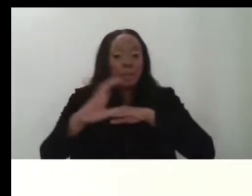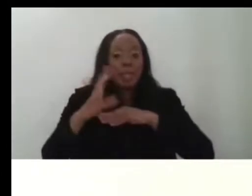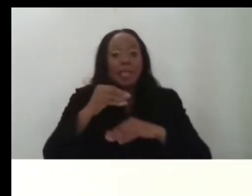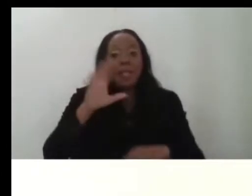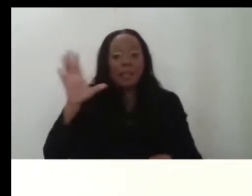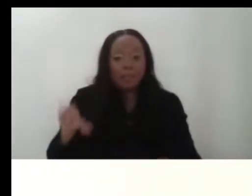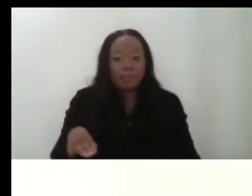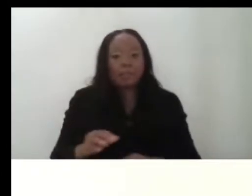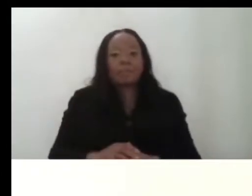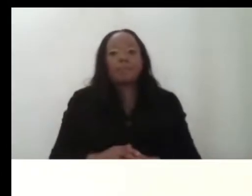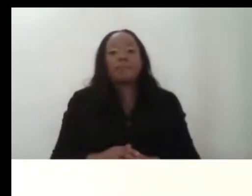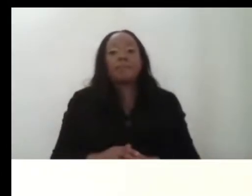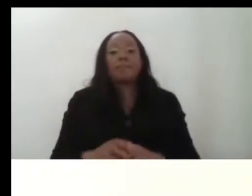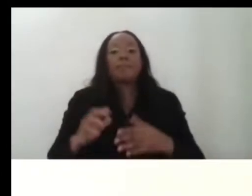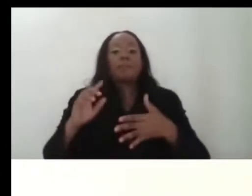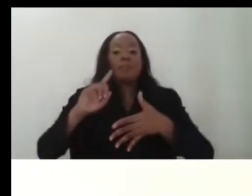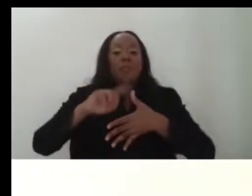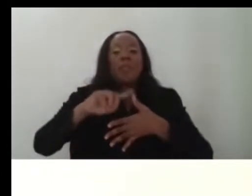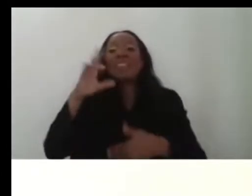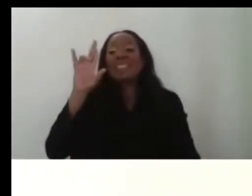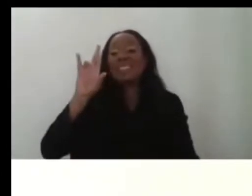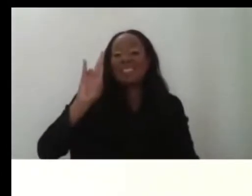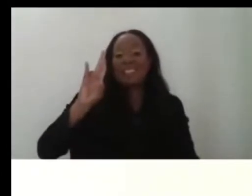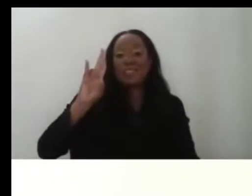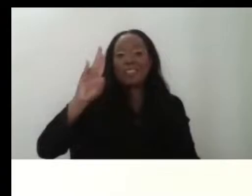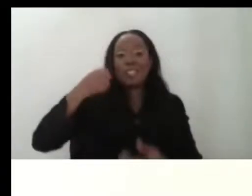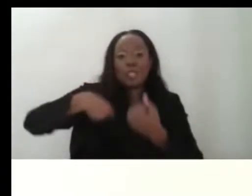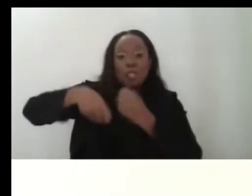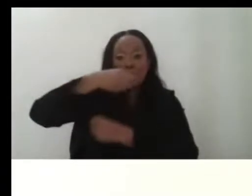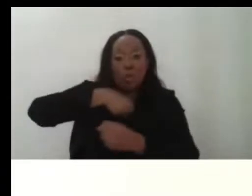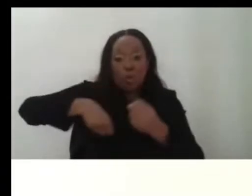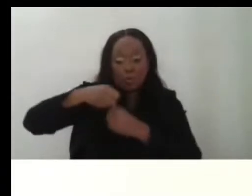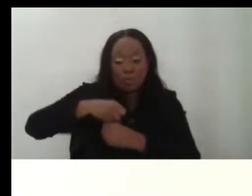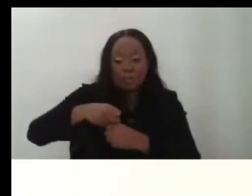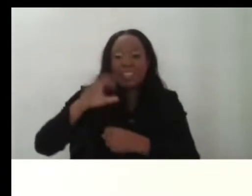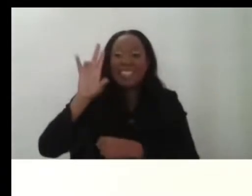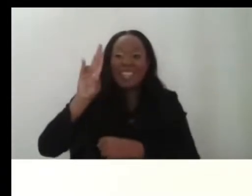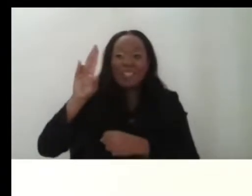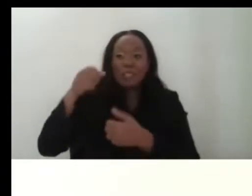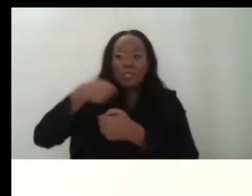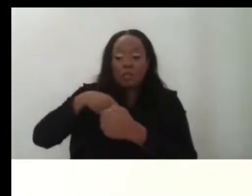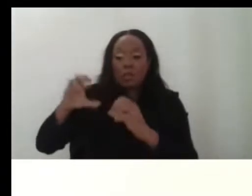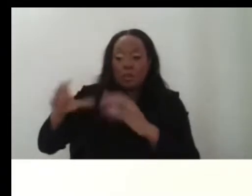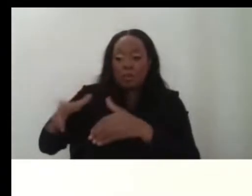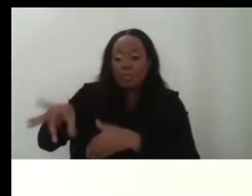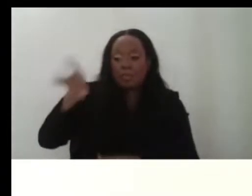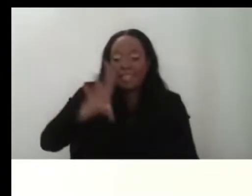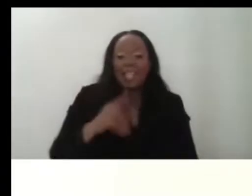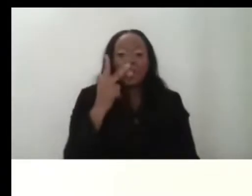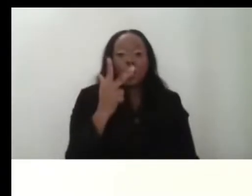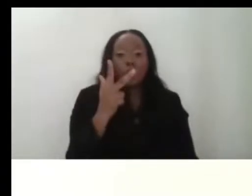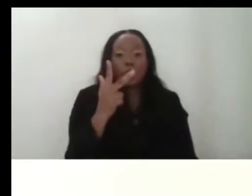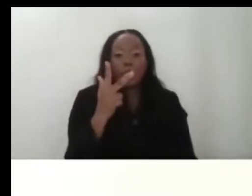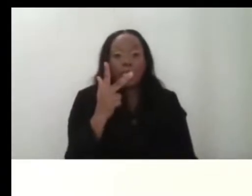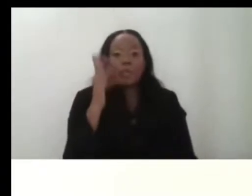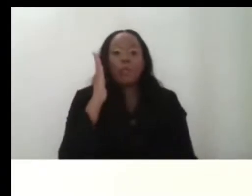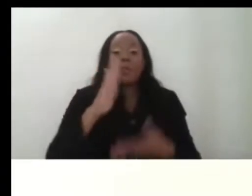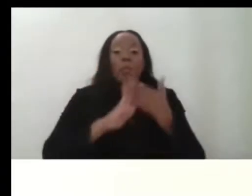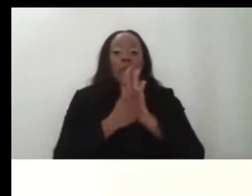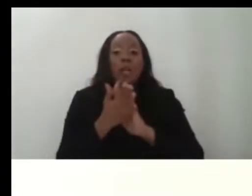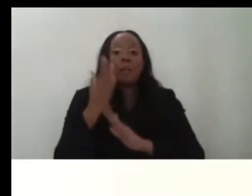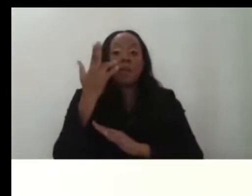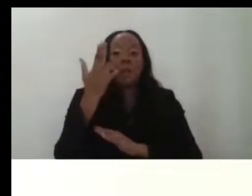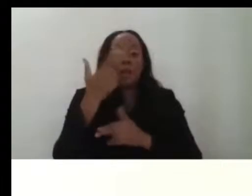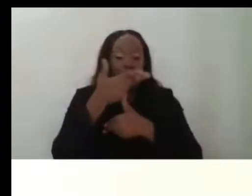7 tropical storms, 3 of which become hurricane, and 1 of those hurricanes should become a major